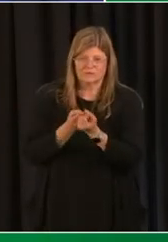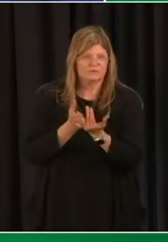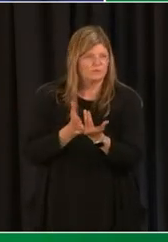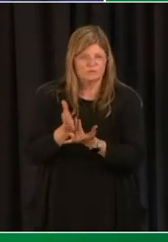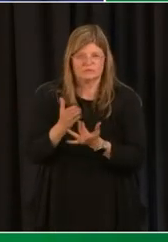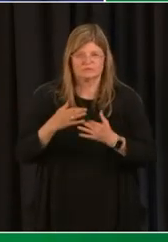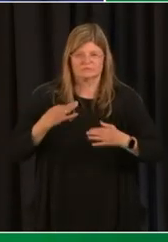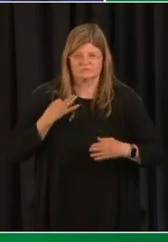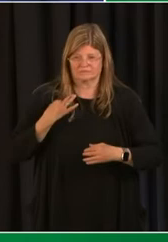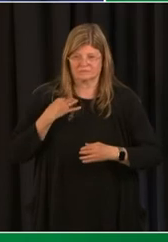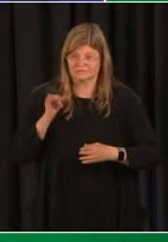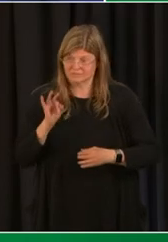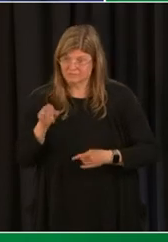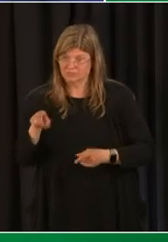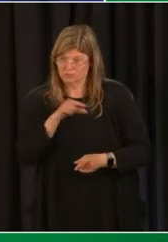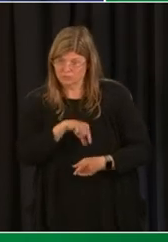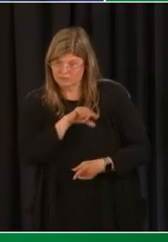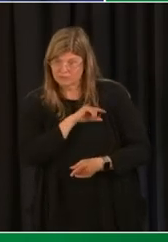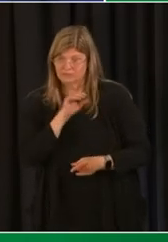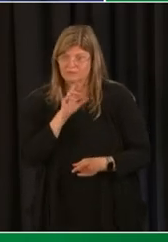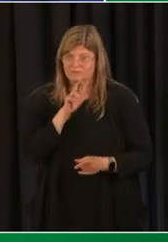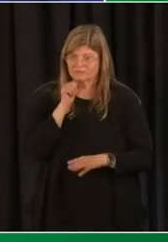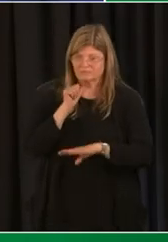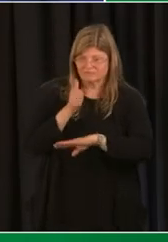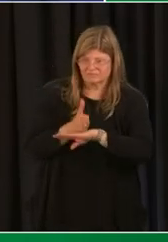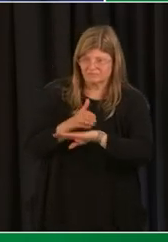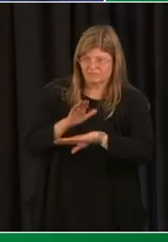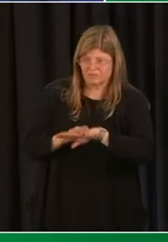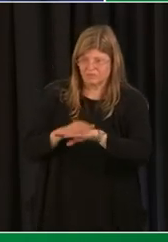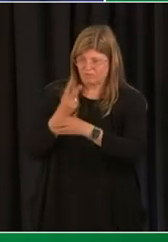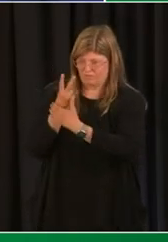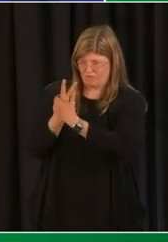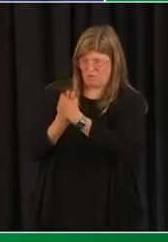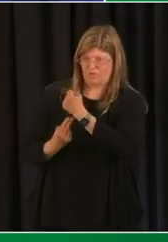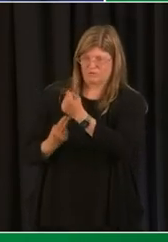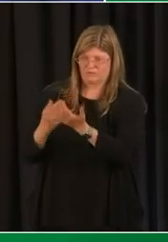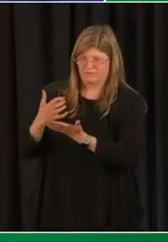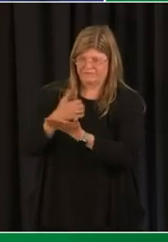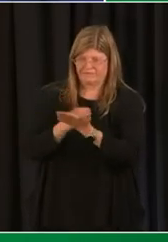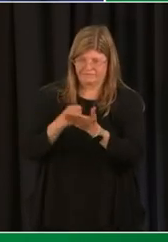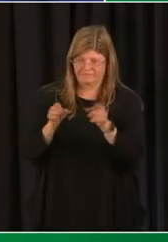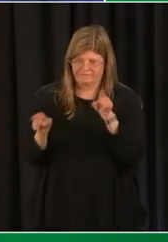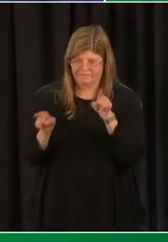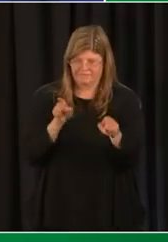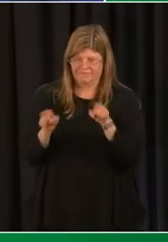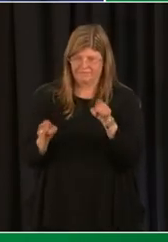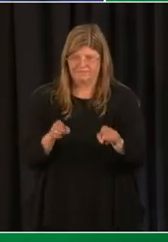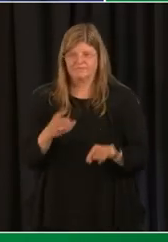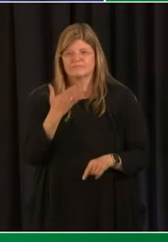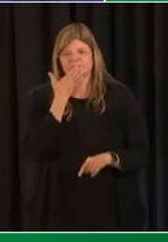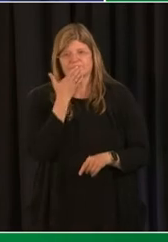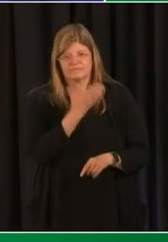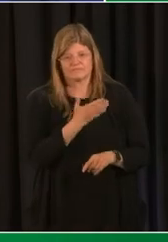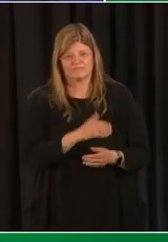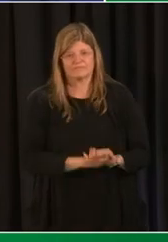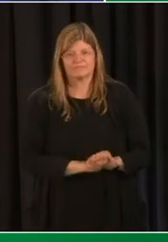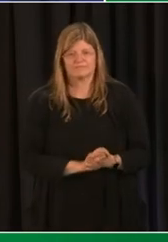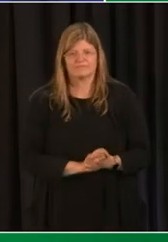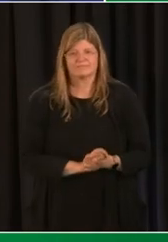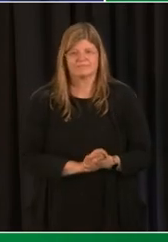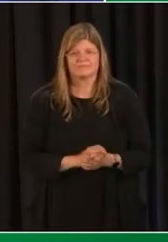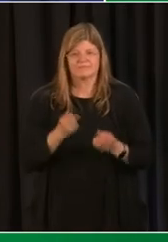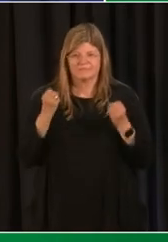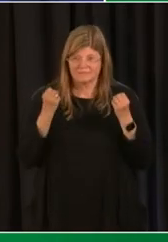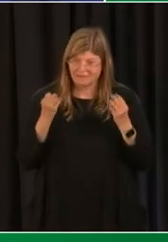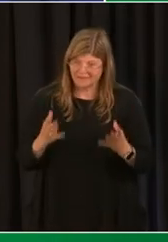application process to see if you qualify based on both of your tenancy. Timothy, thanks for the question. I know it's a question that